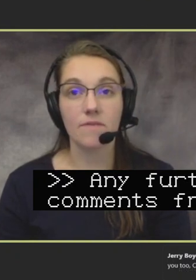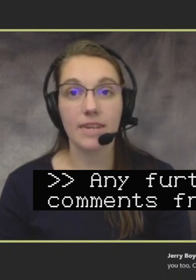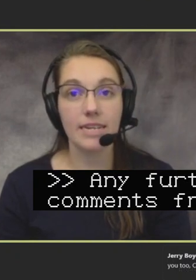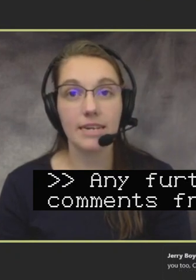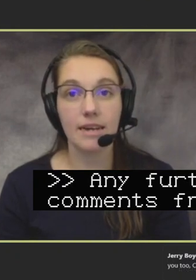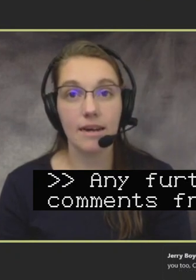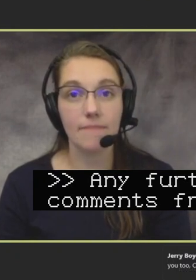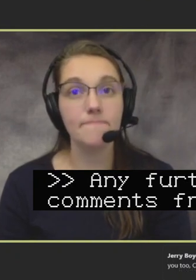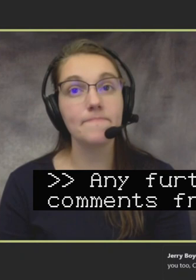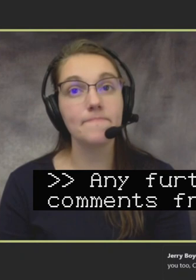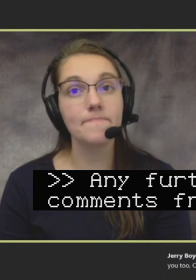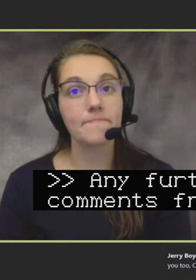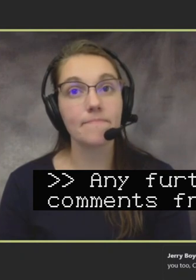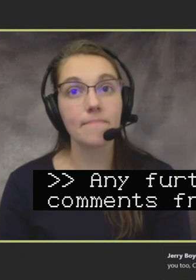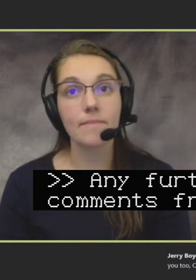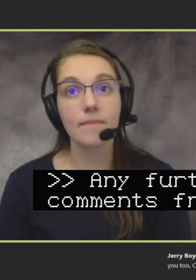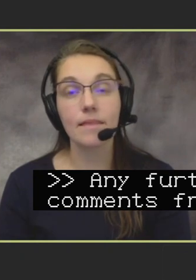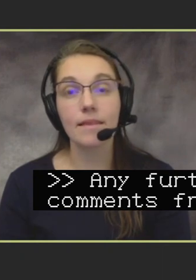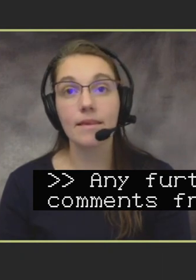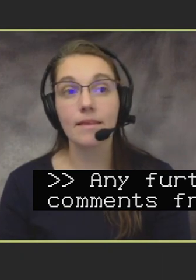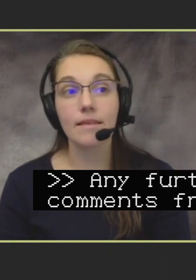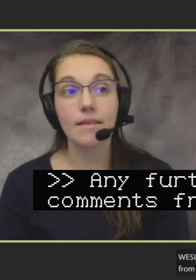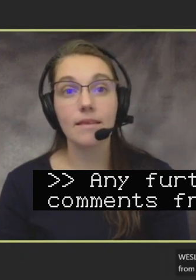All right.